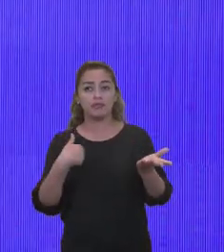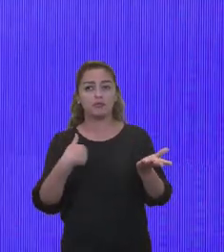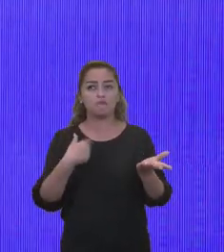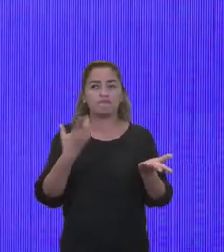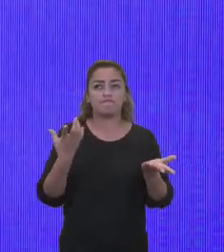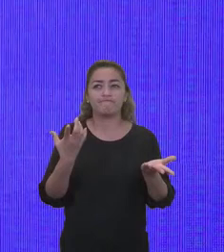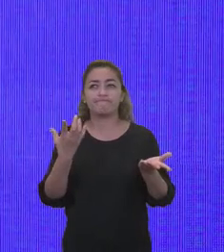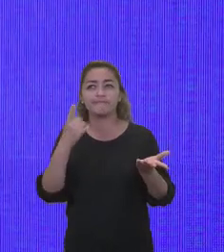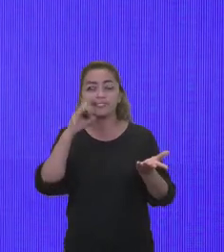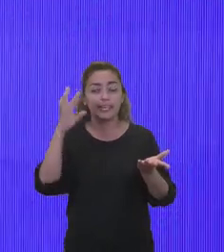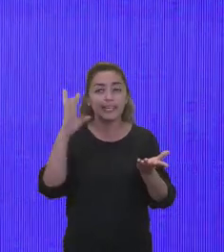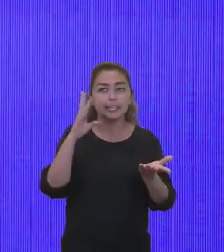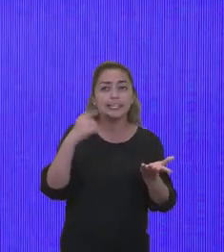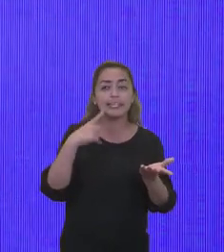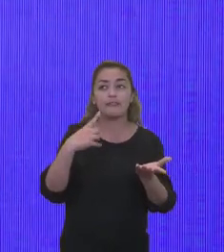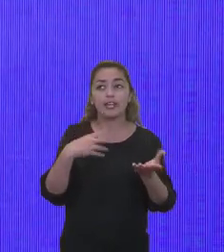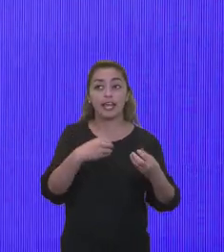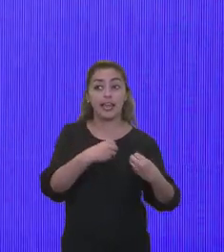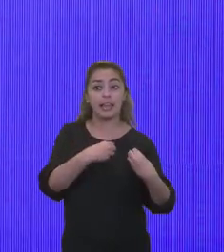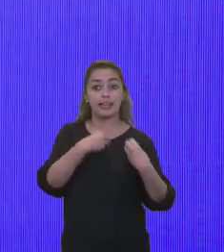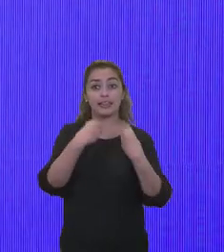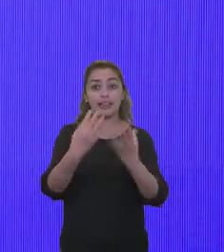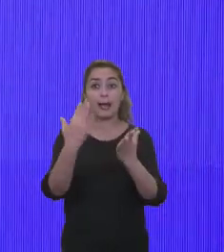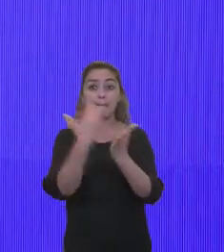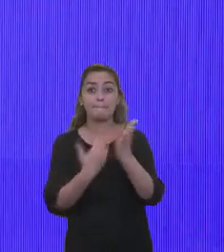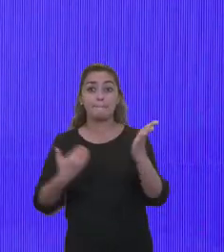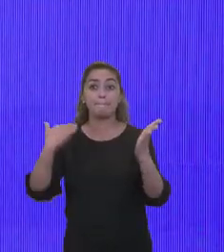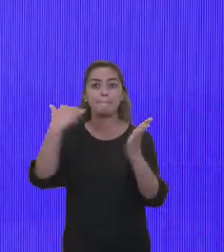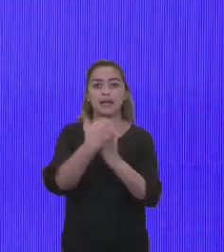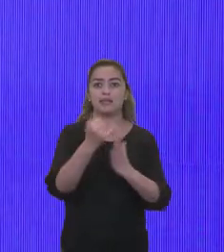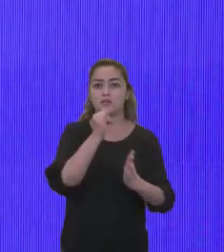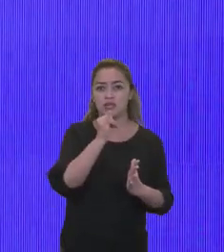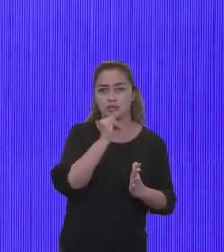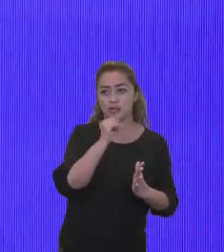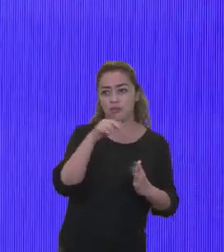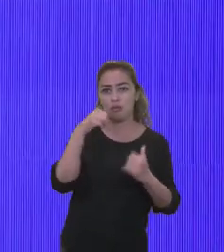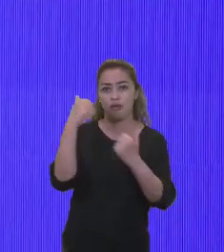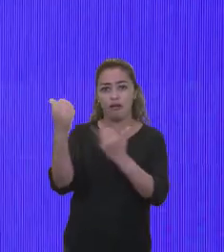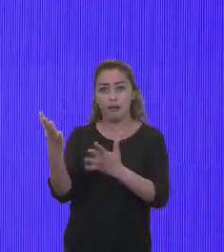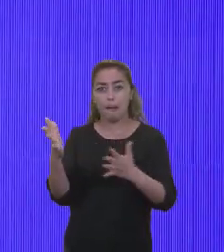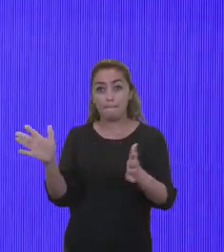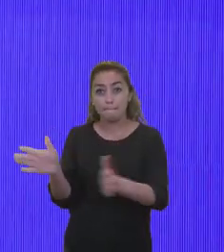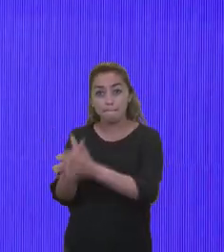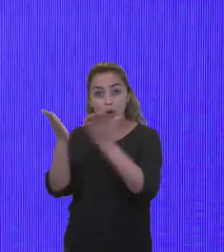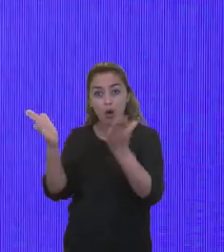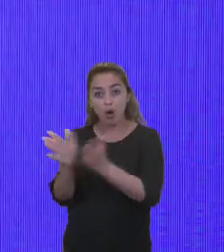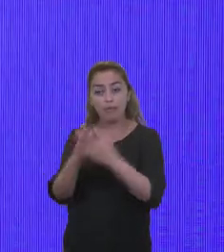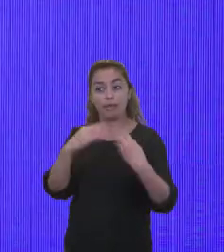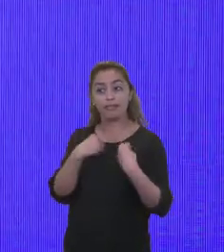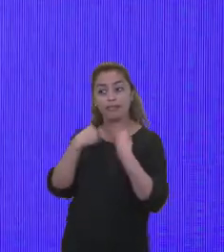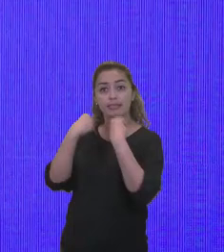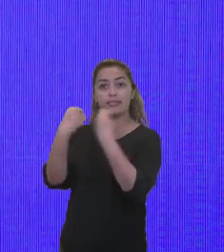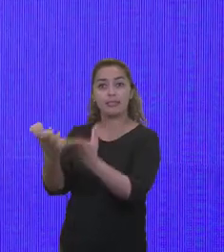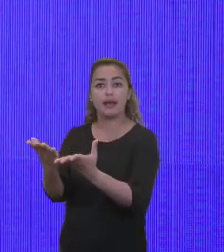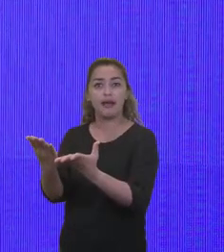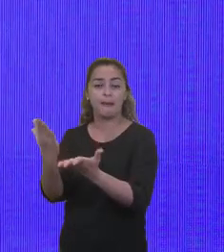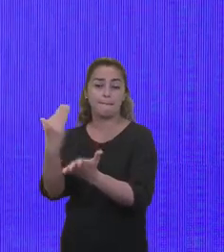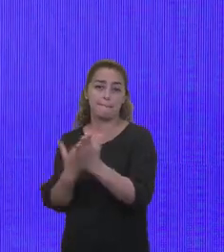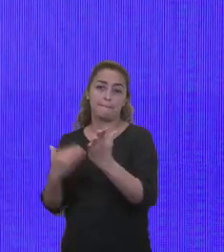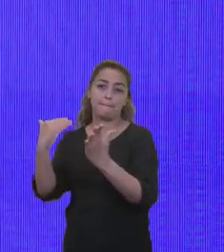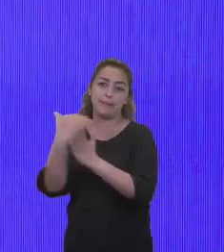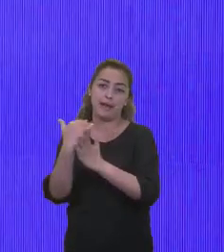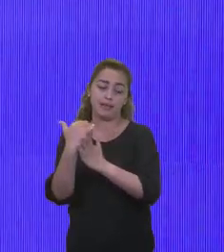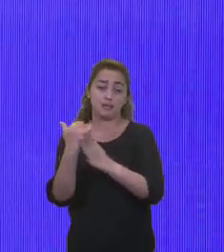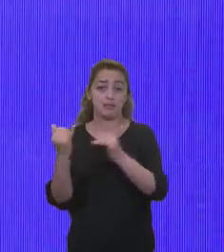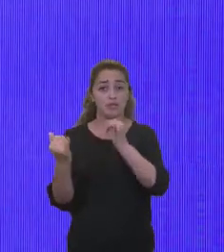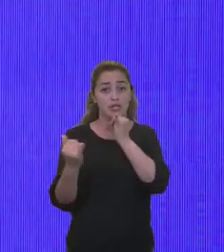of equity has to do with actually delivering more to those who are most in need. So what's equality?